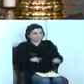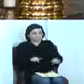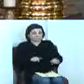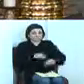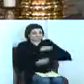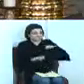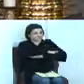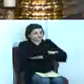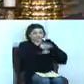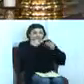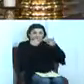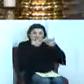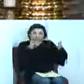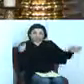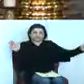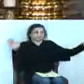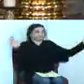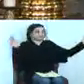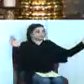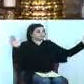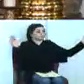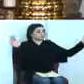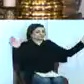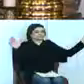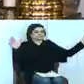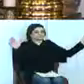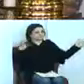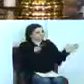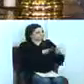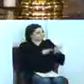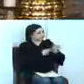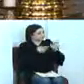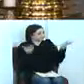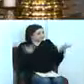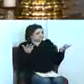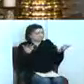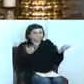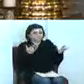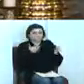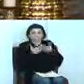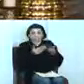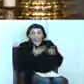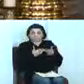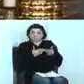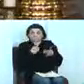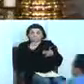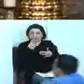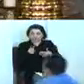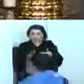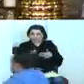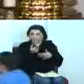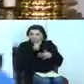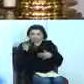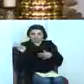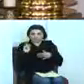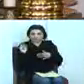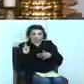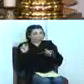open. Hallelujah. Yes, God. That means no matter what you've been told anywhere else, you can come to this